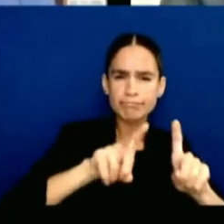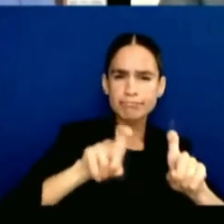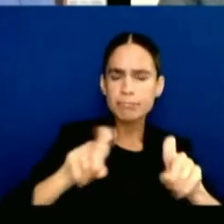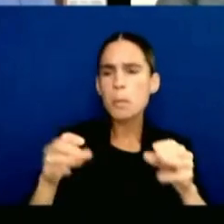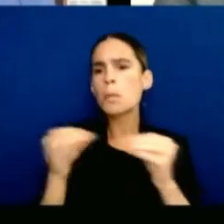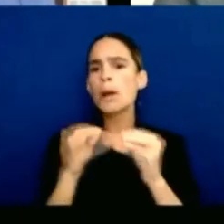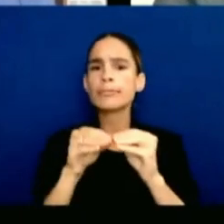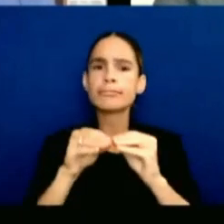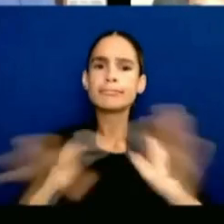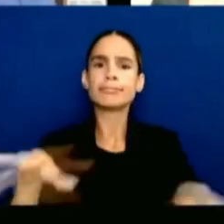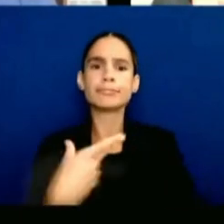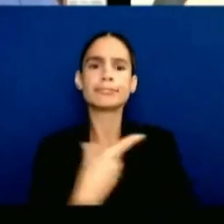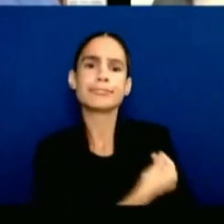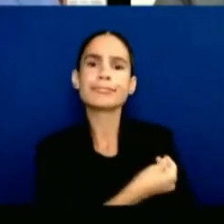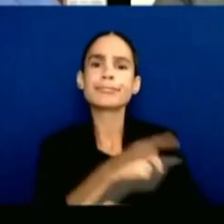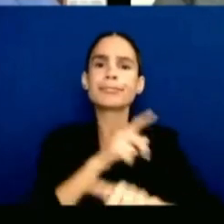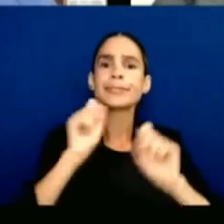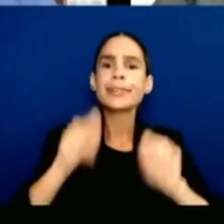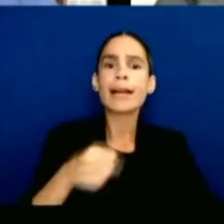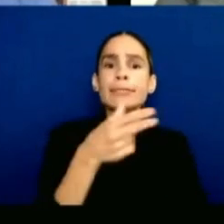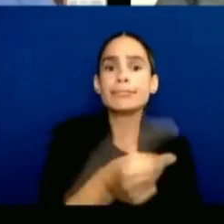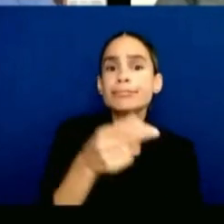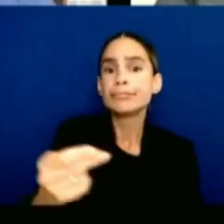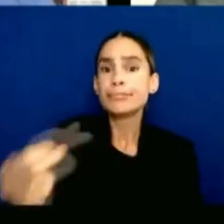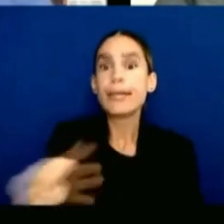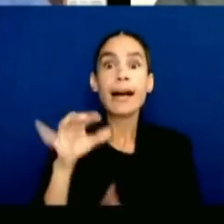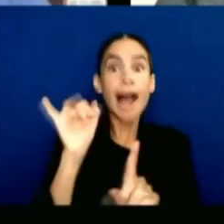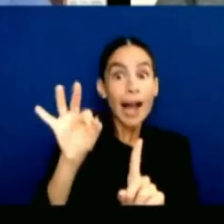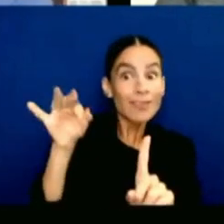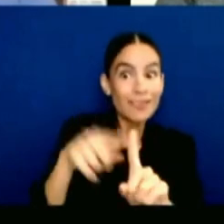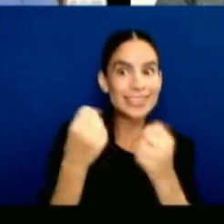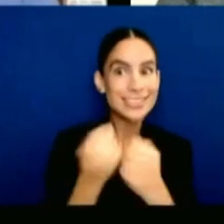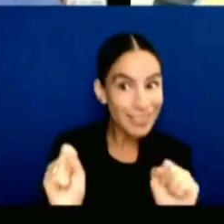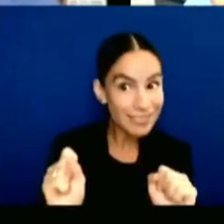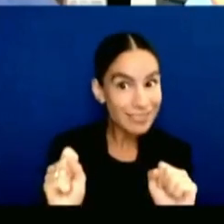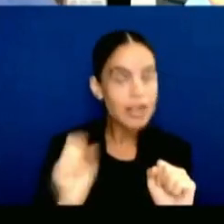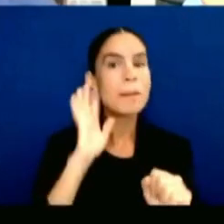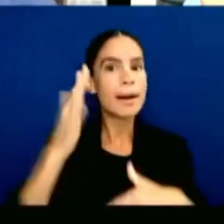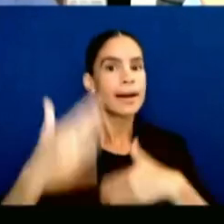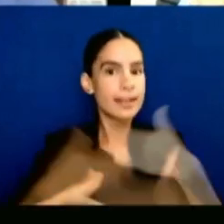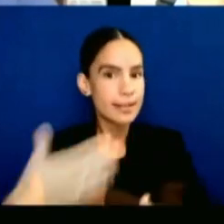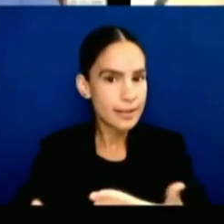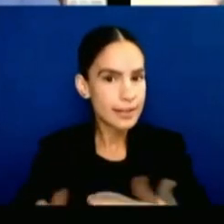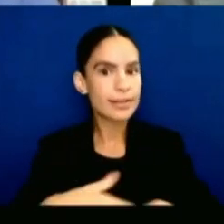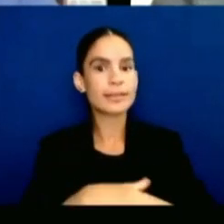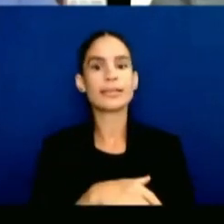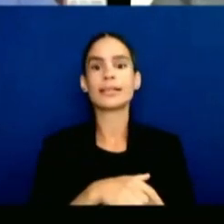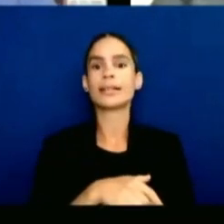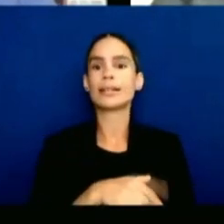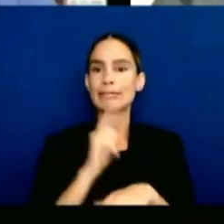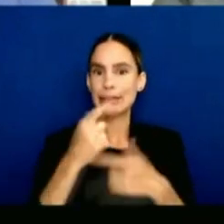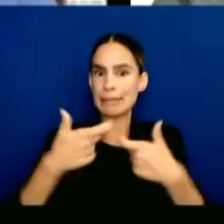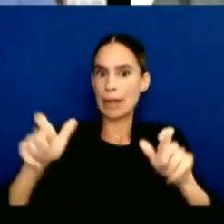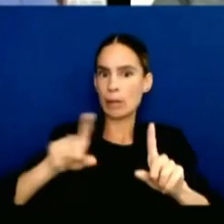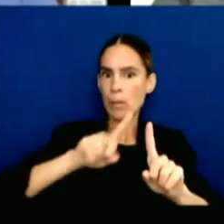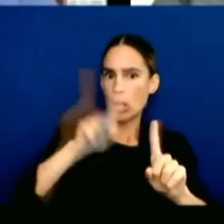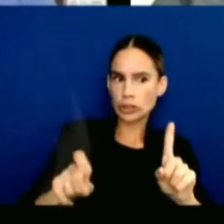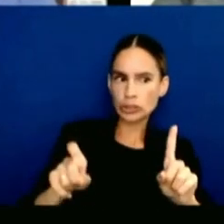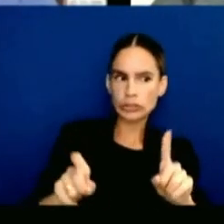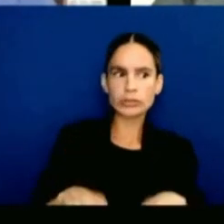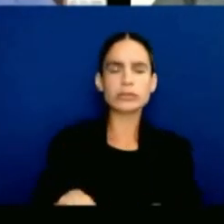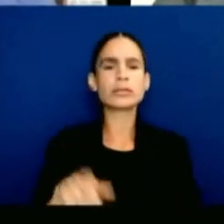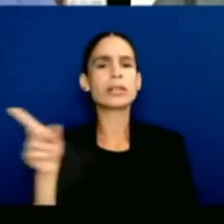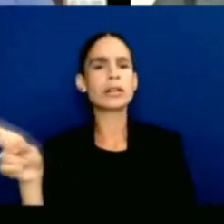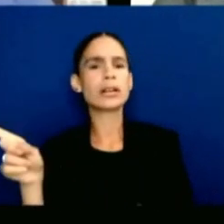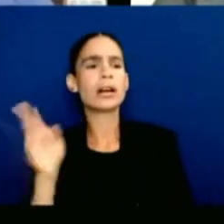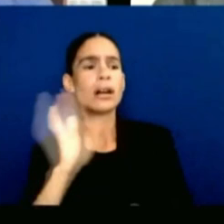out to be safe and effective. The big if. So does that mean if one of those vaccines doesn't turn out to be safe and